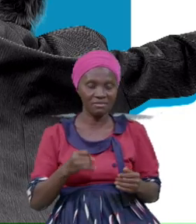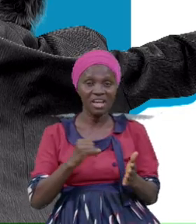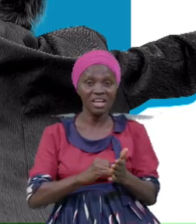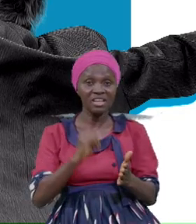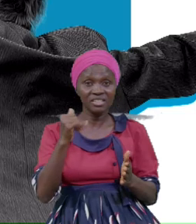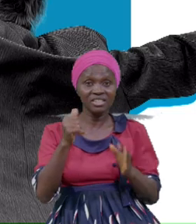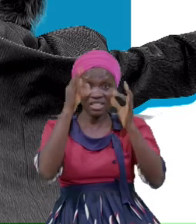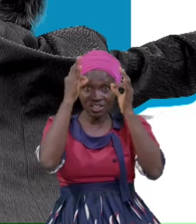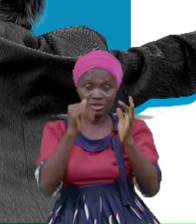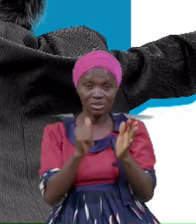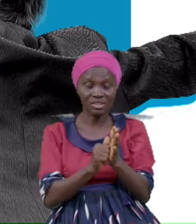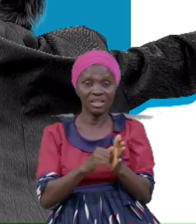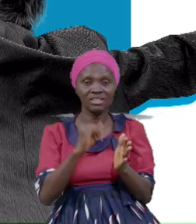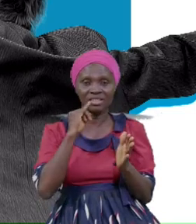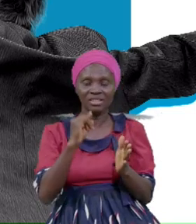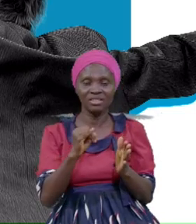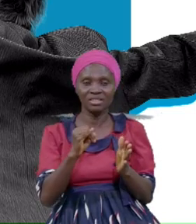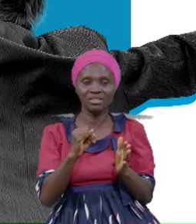in eternity.